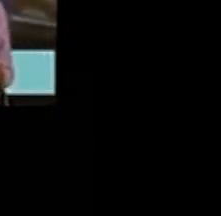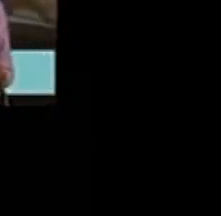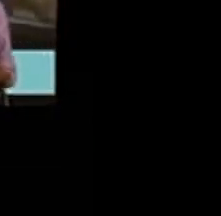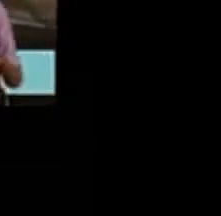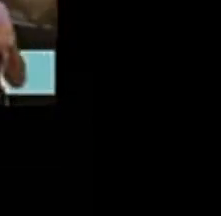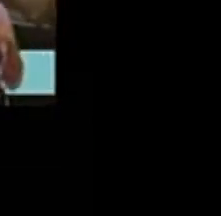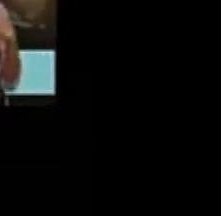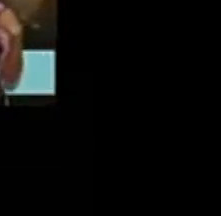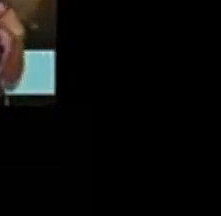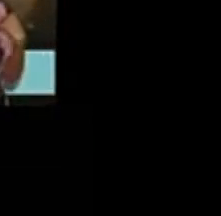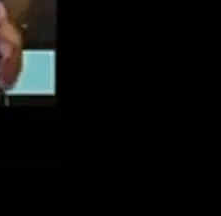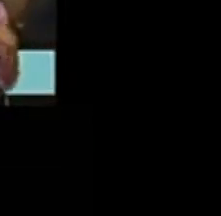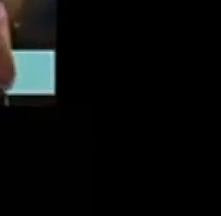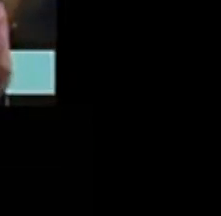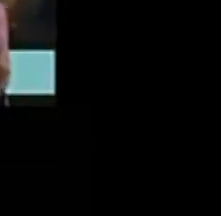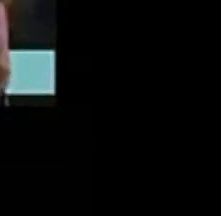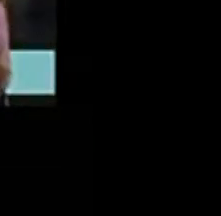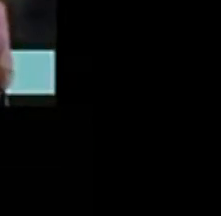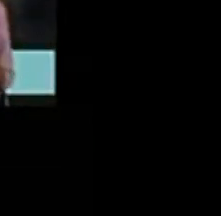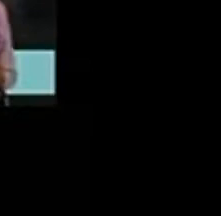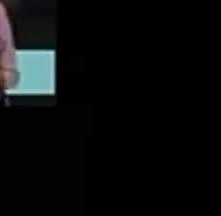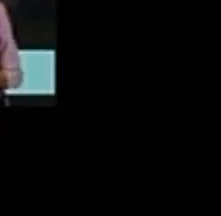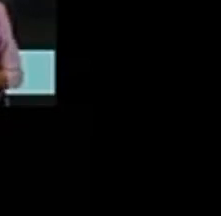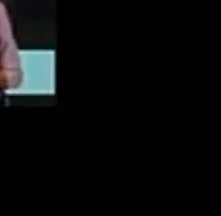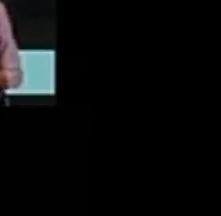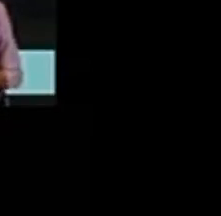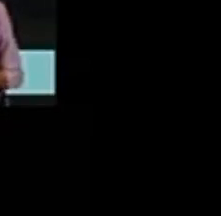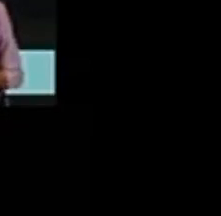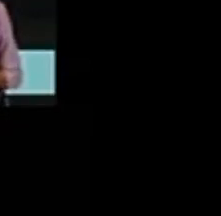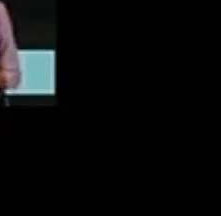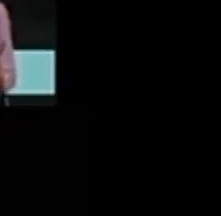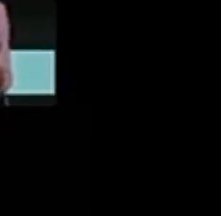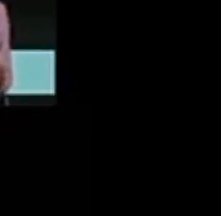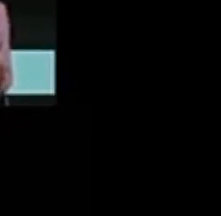my heart it is